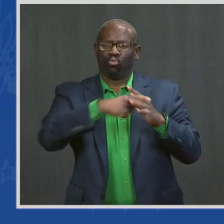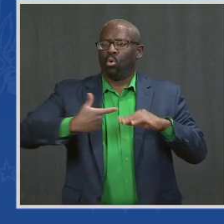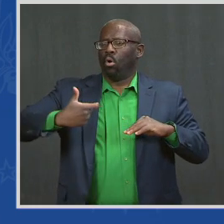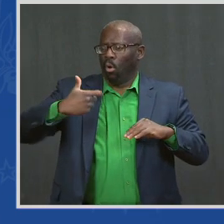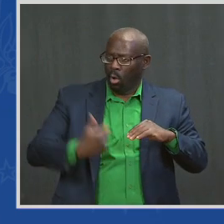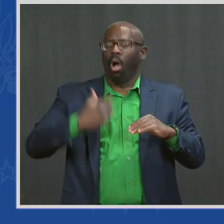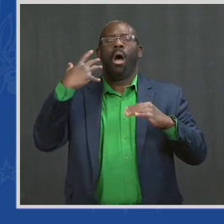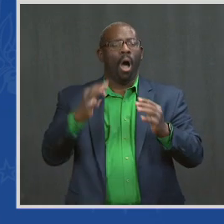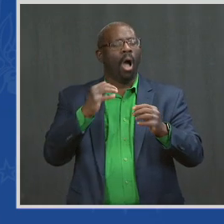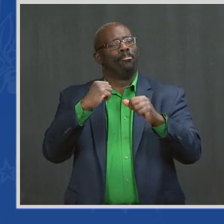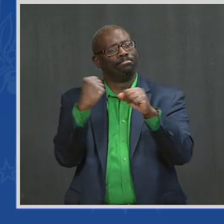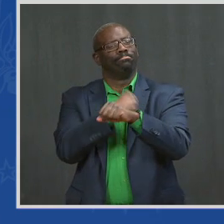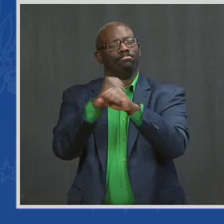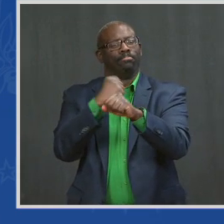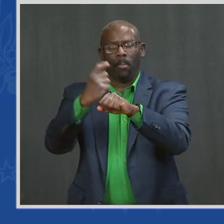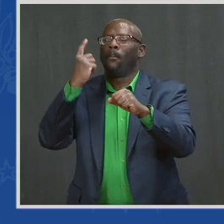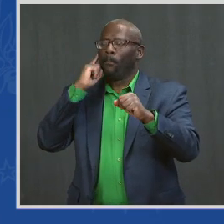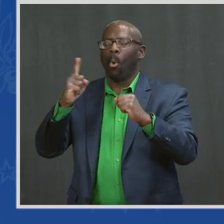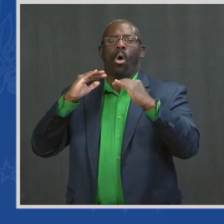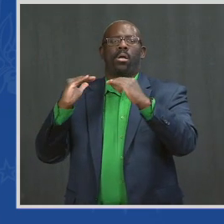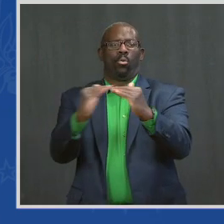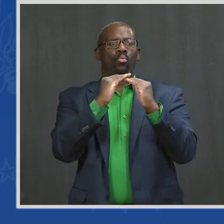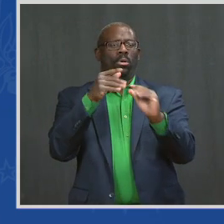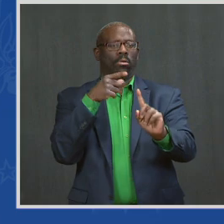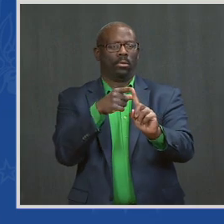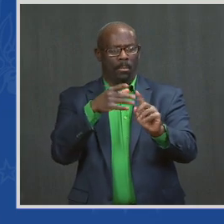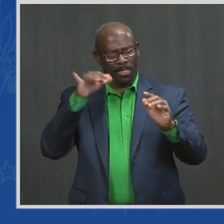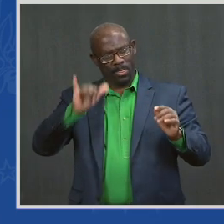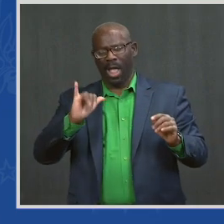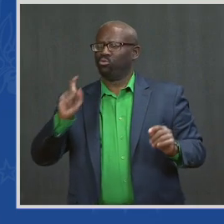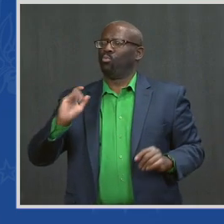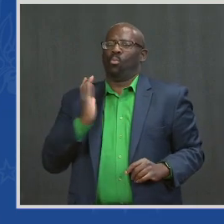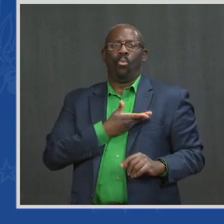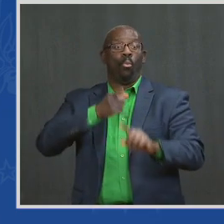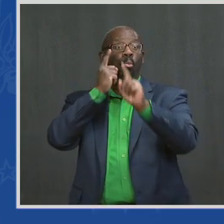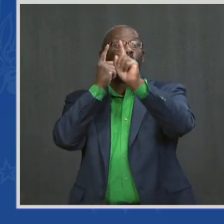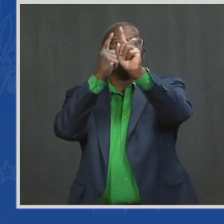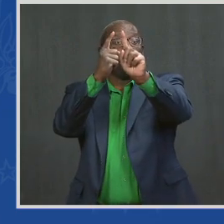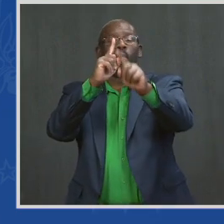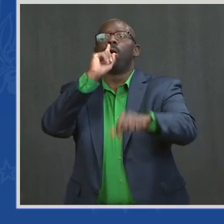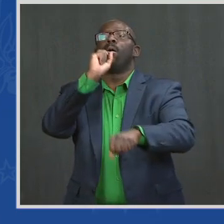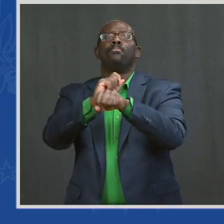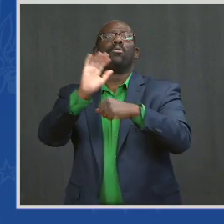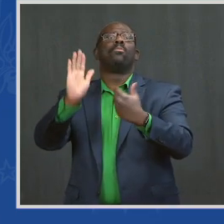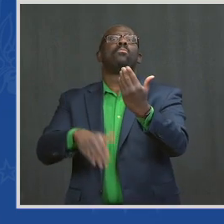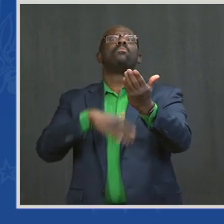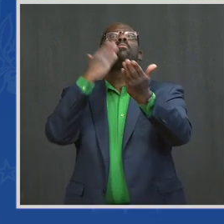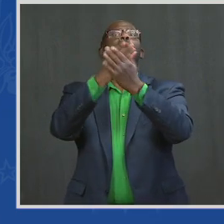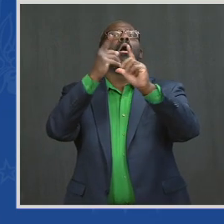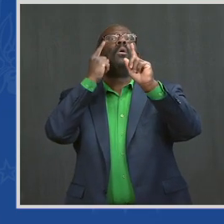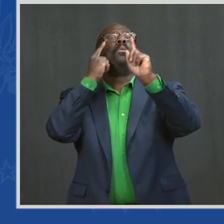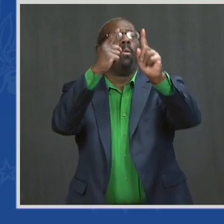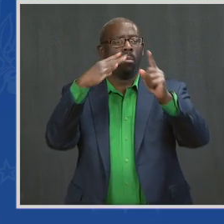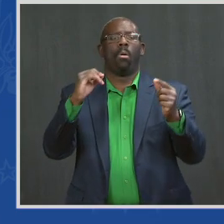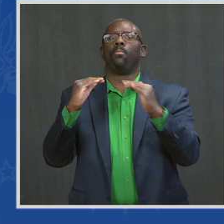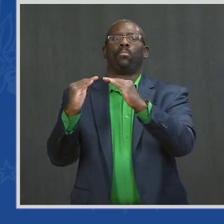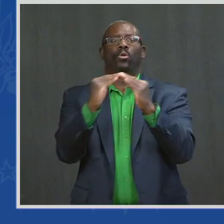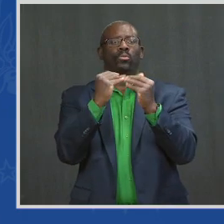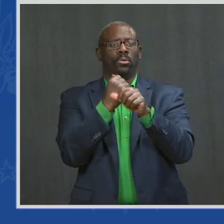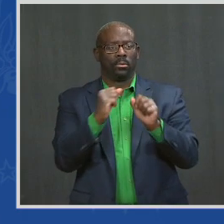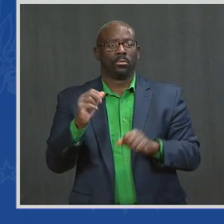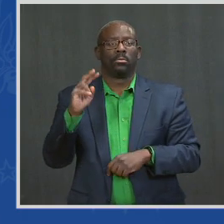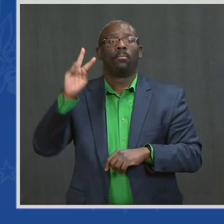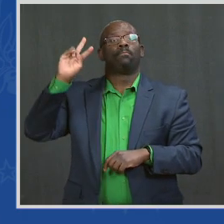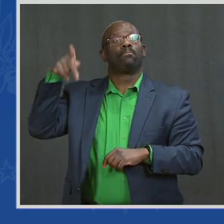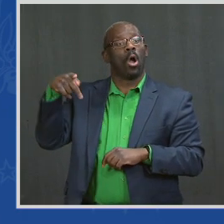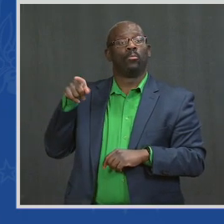continue toward that promise, because we've not gotten there yet. The Vice President and I and our entire administration and all of